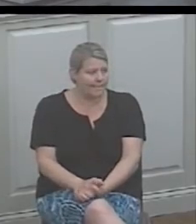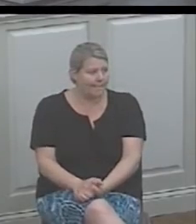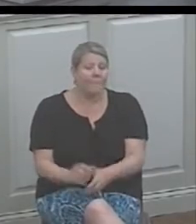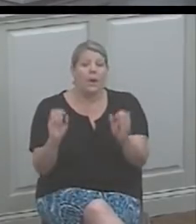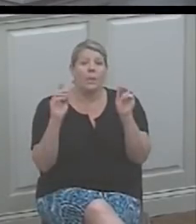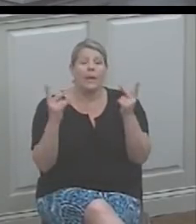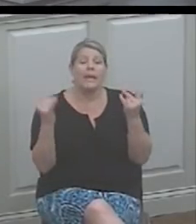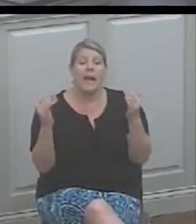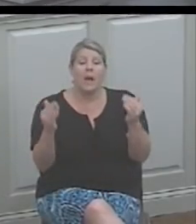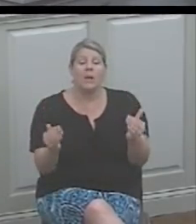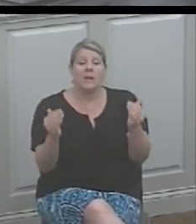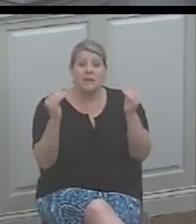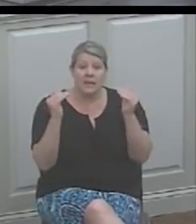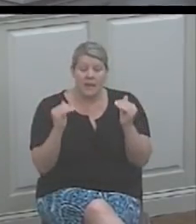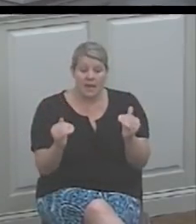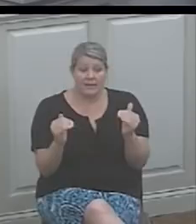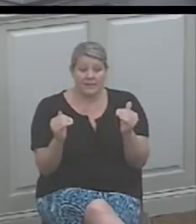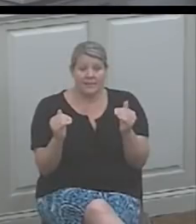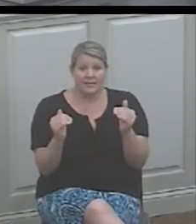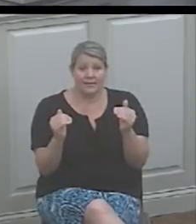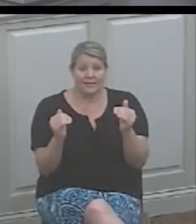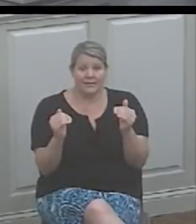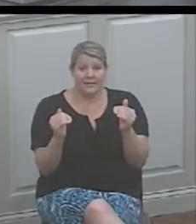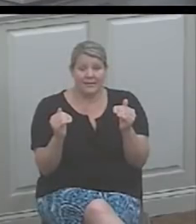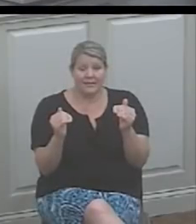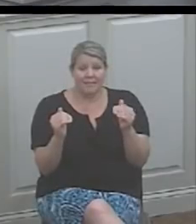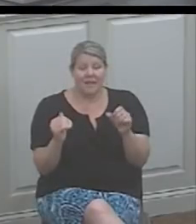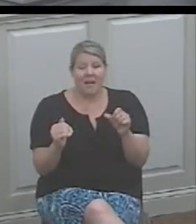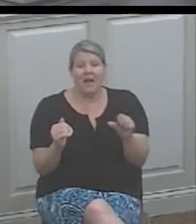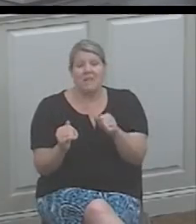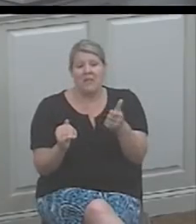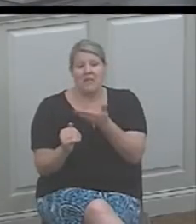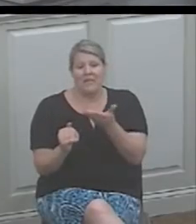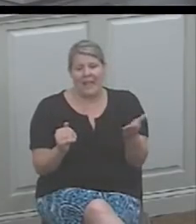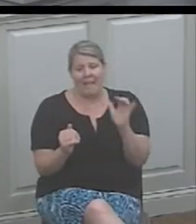Next item is another pleasure that I have the